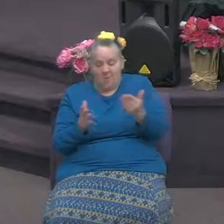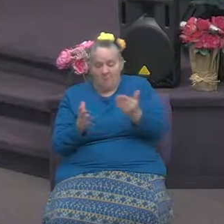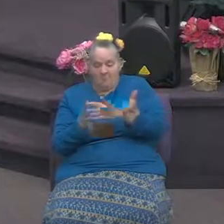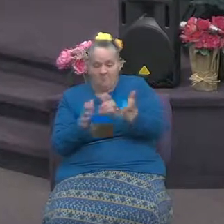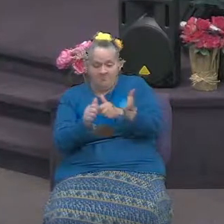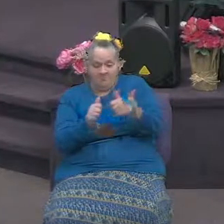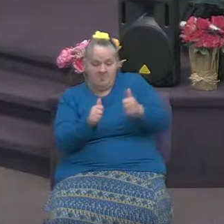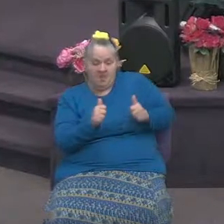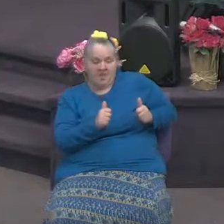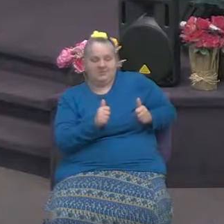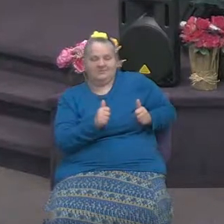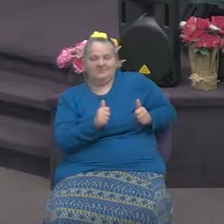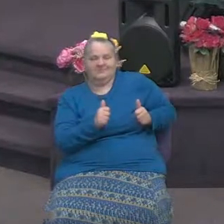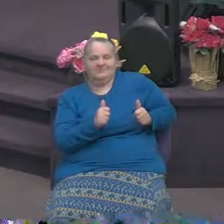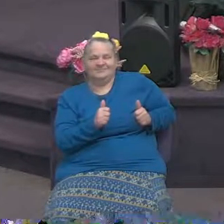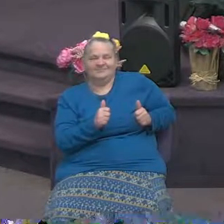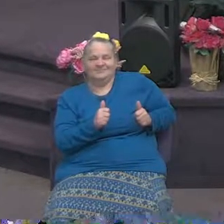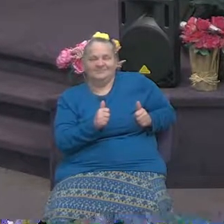backwards.